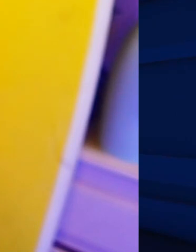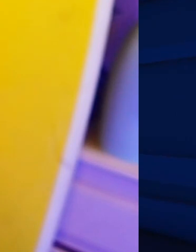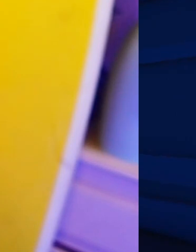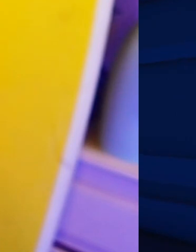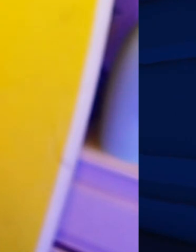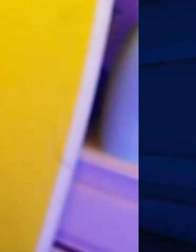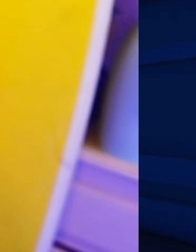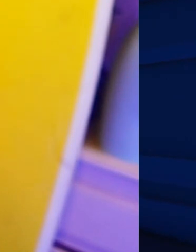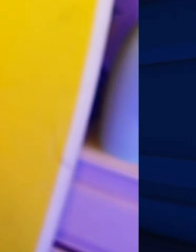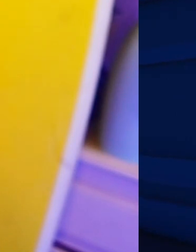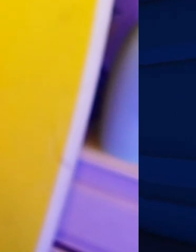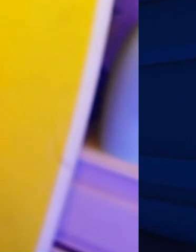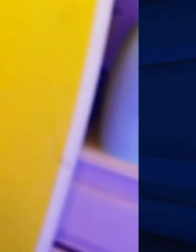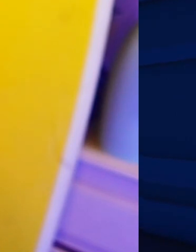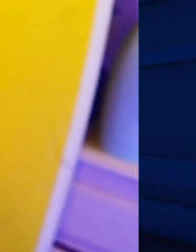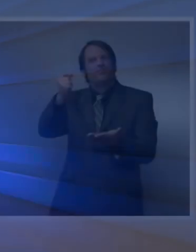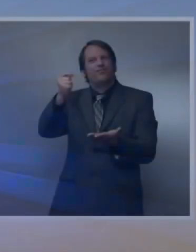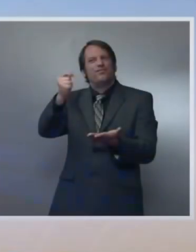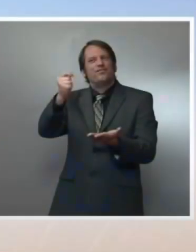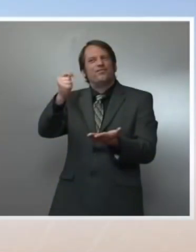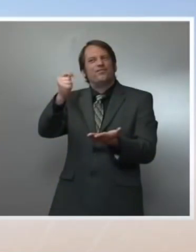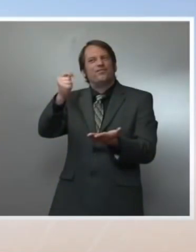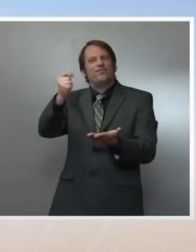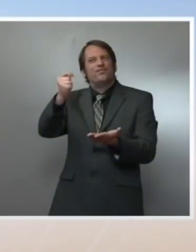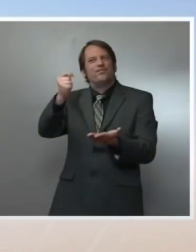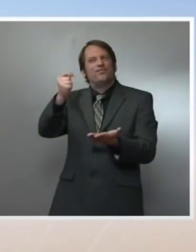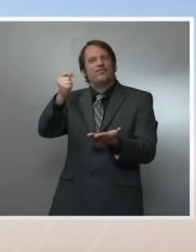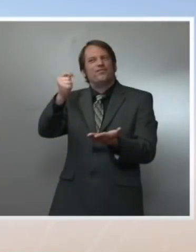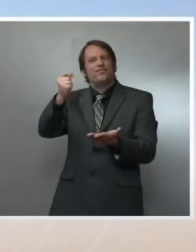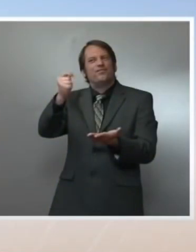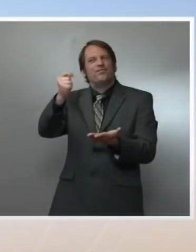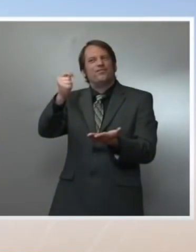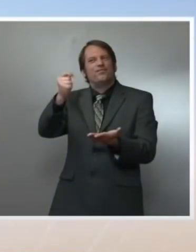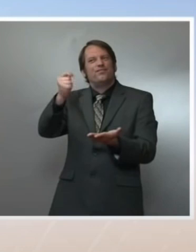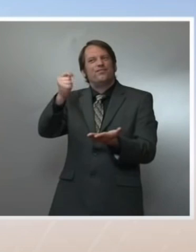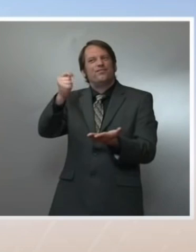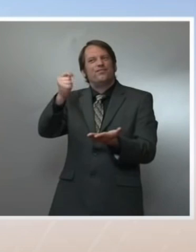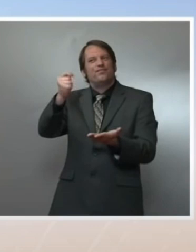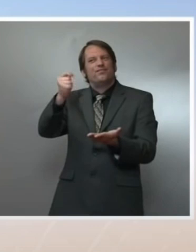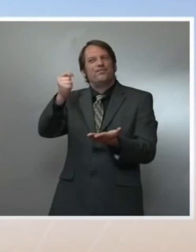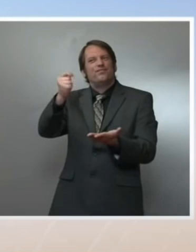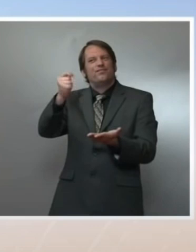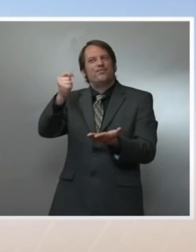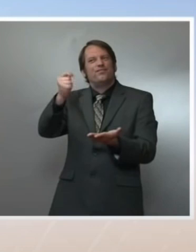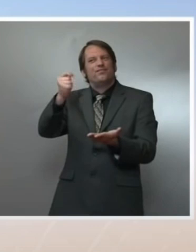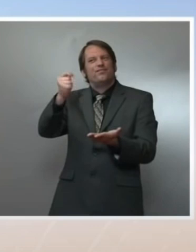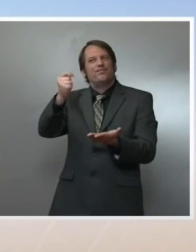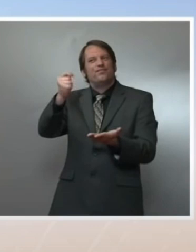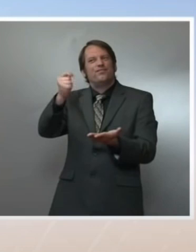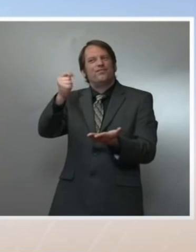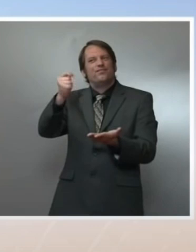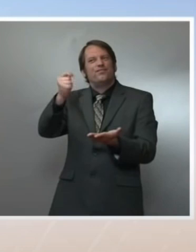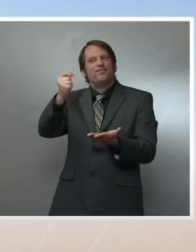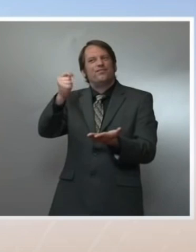you. On Friday, buried in one of the videos, I found an incredible revelation from the White House press